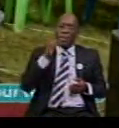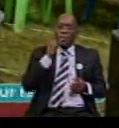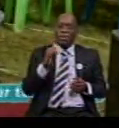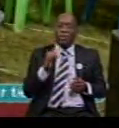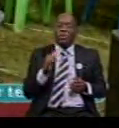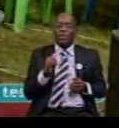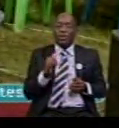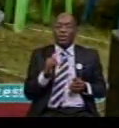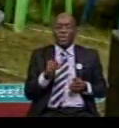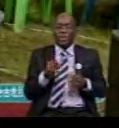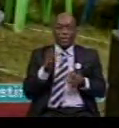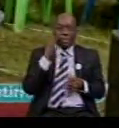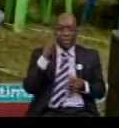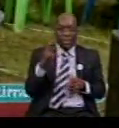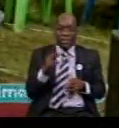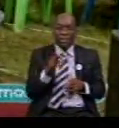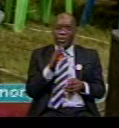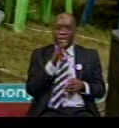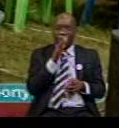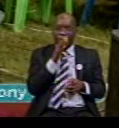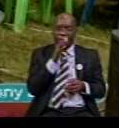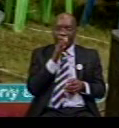Baba, can you jump?